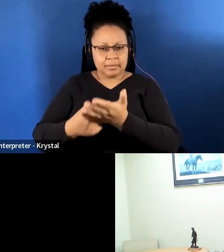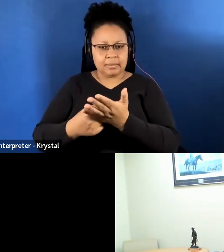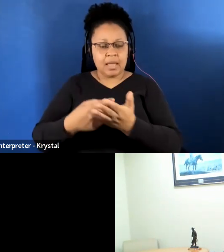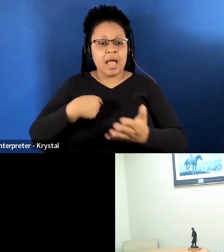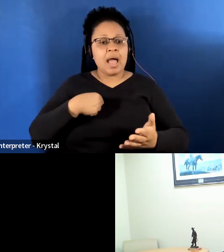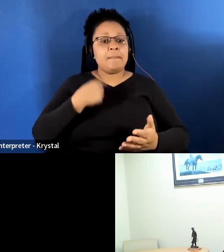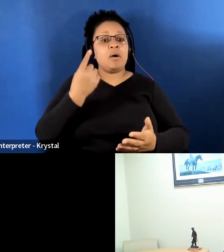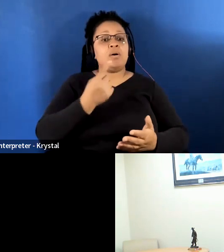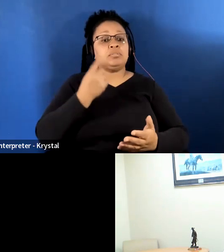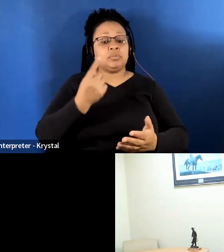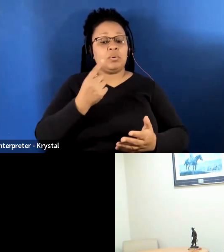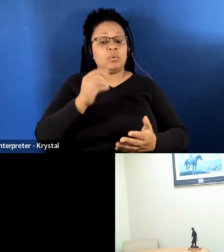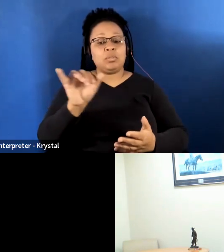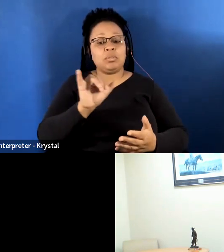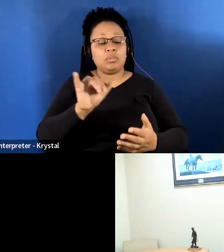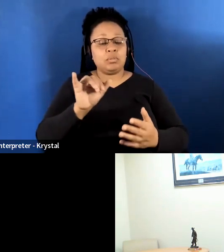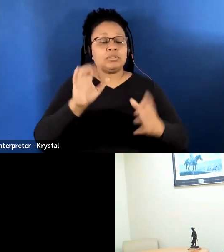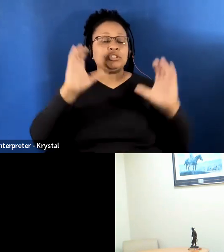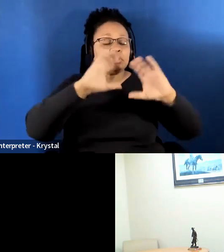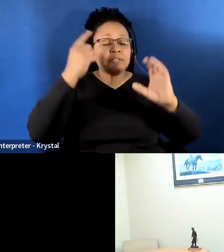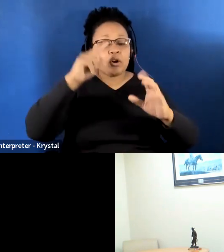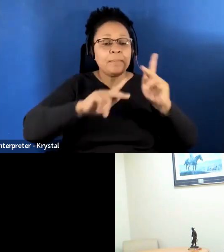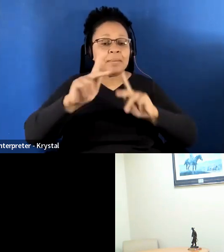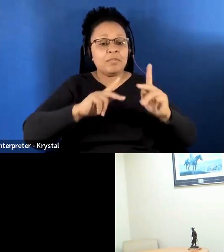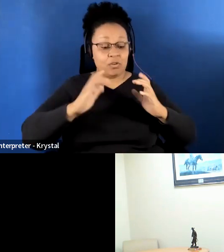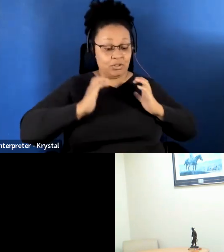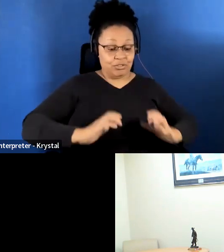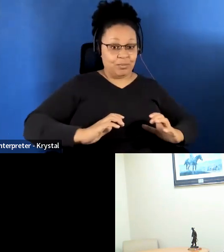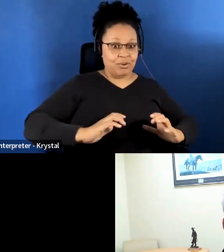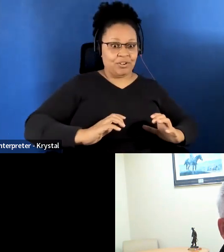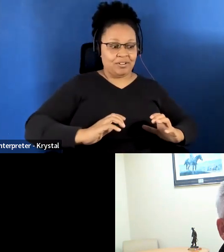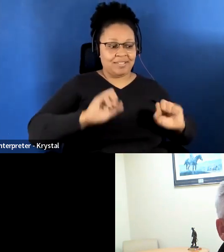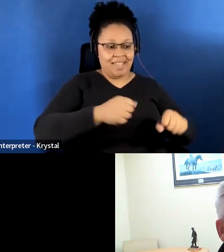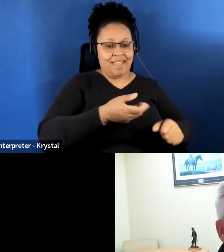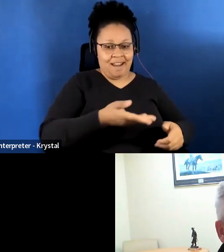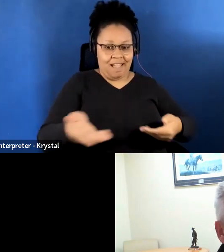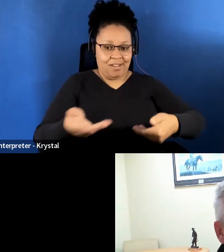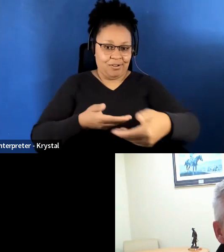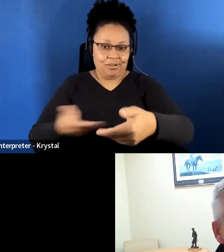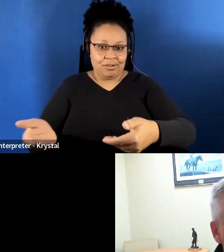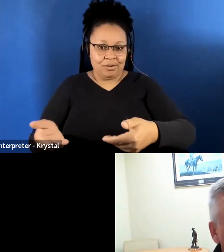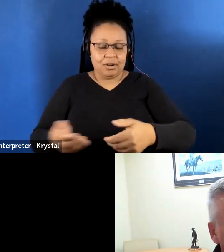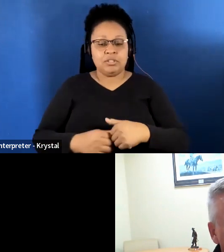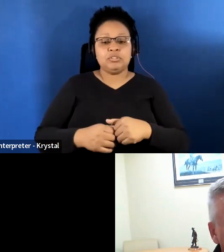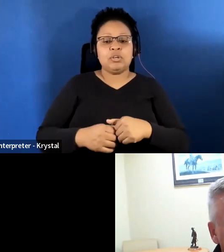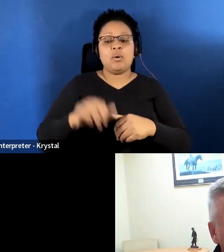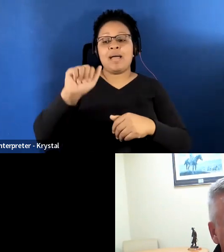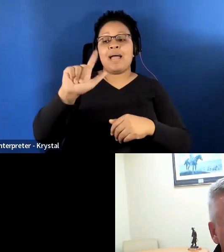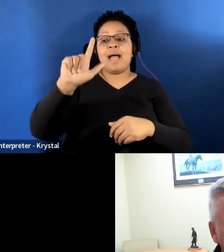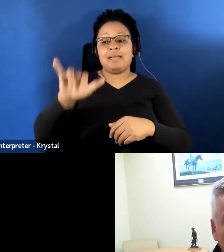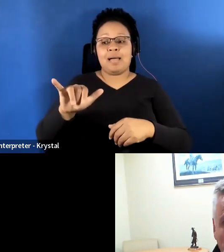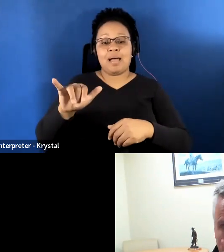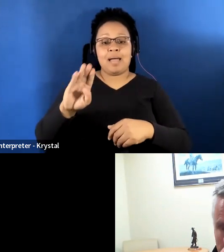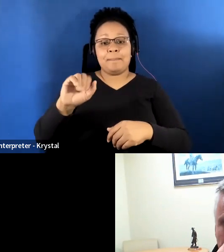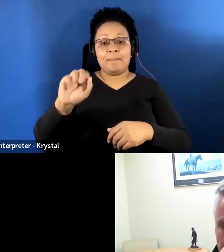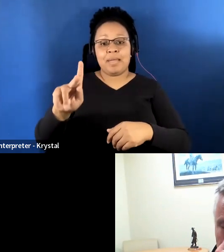our consumers. Don't get me wrong, I'm always double duty at it. In Asheville right now, Ally Bank is starting